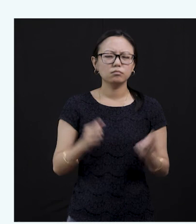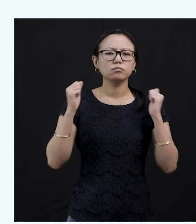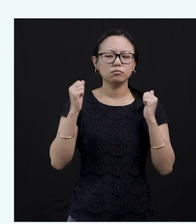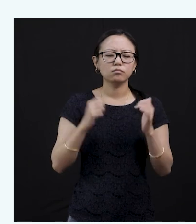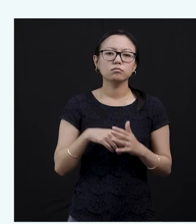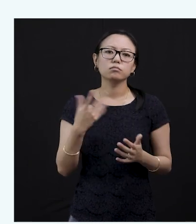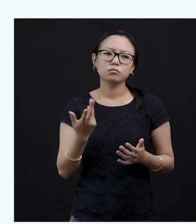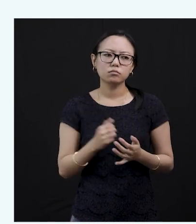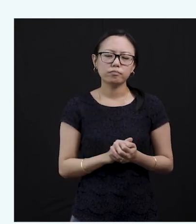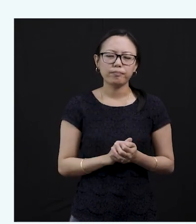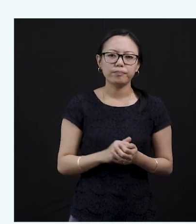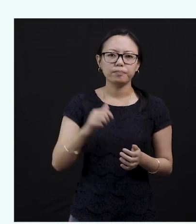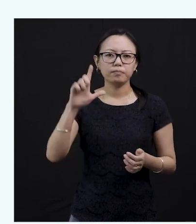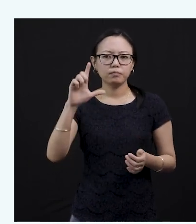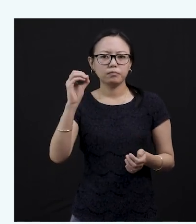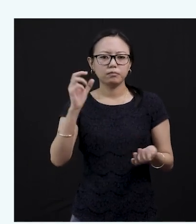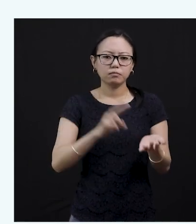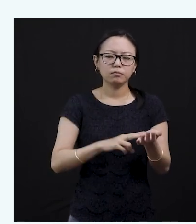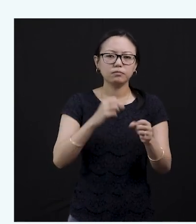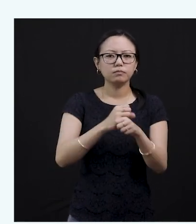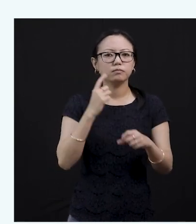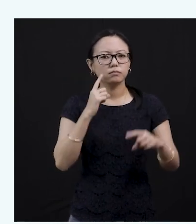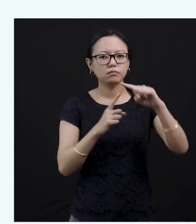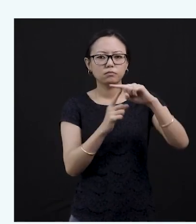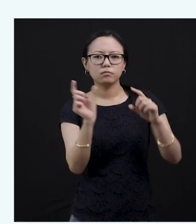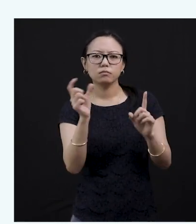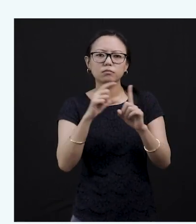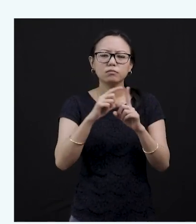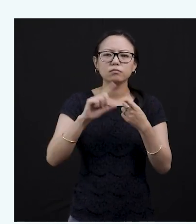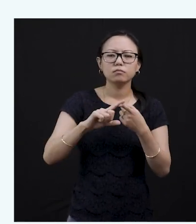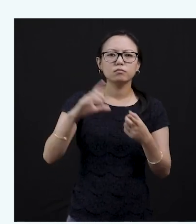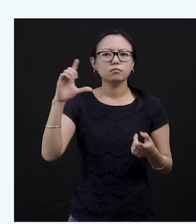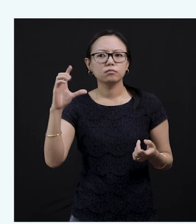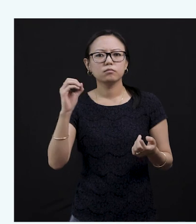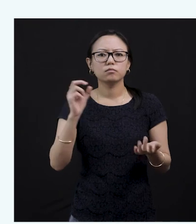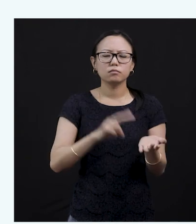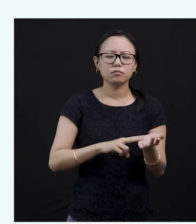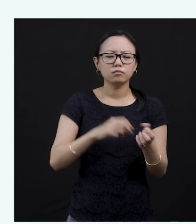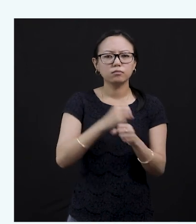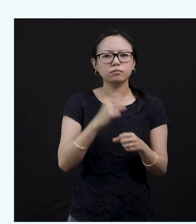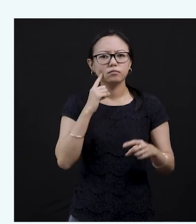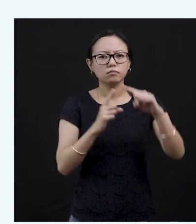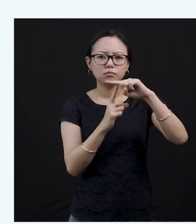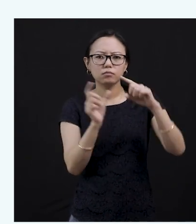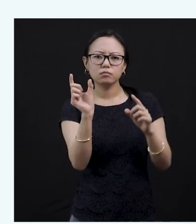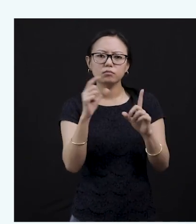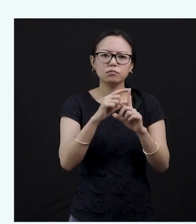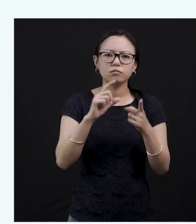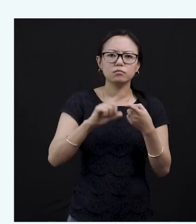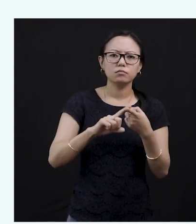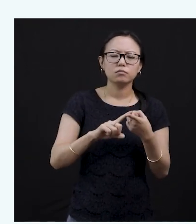exact longitude, then you can find out the exact place in no time, right? So it's